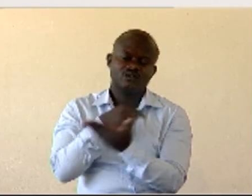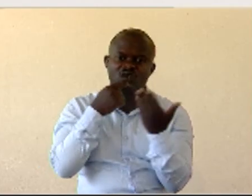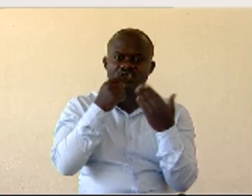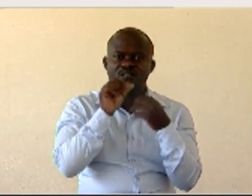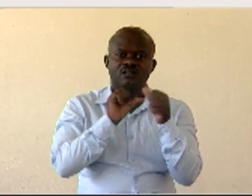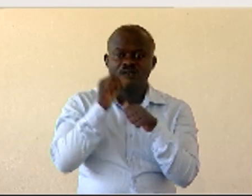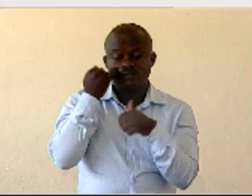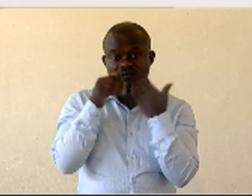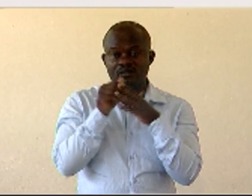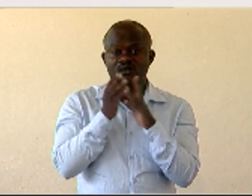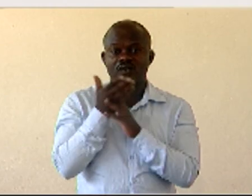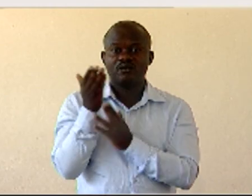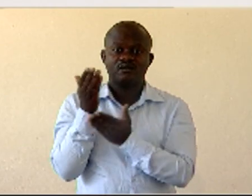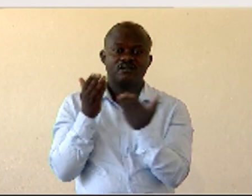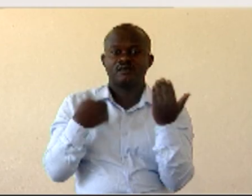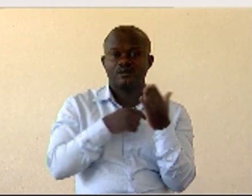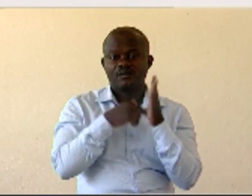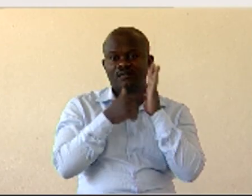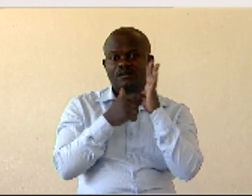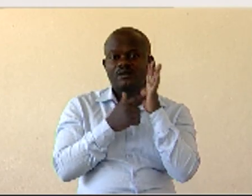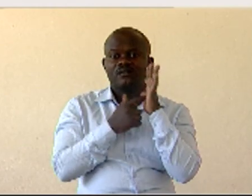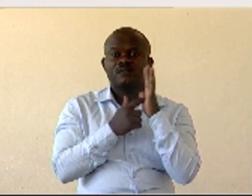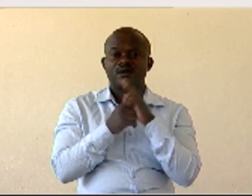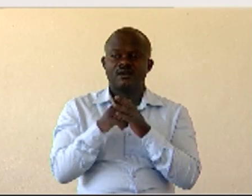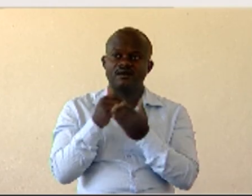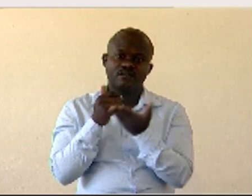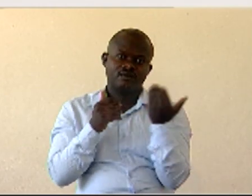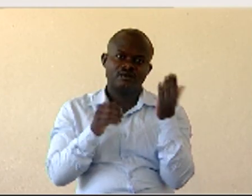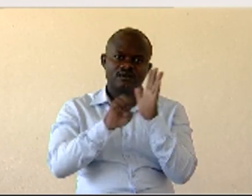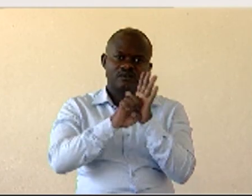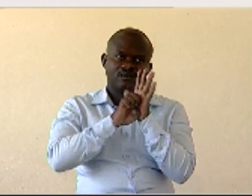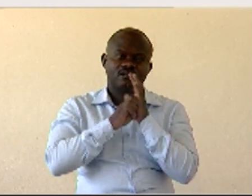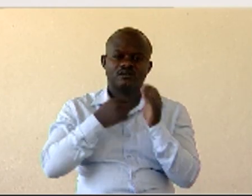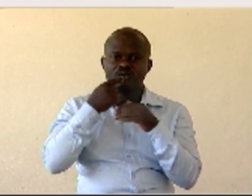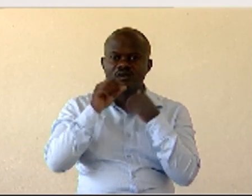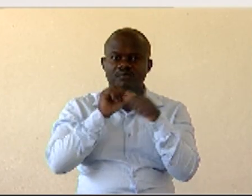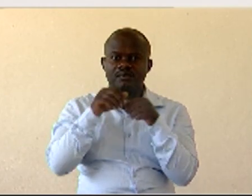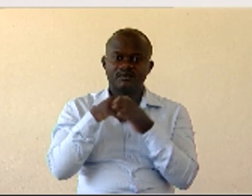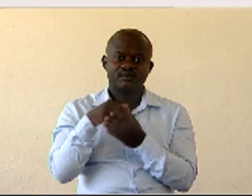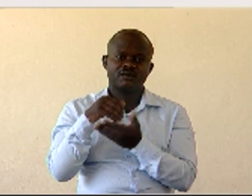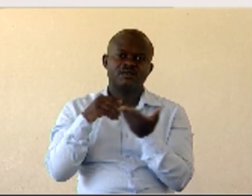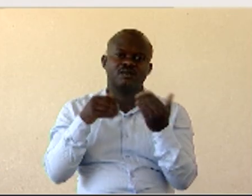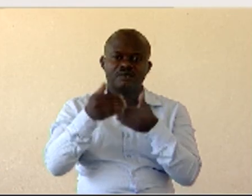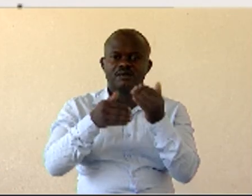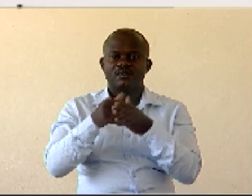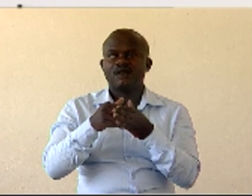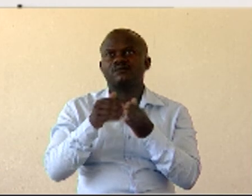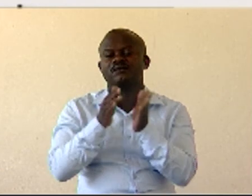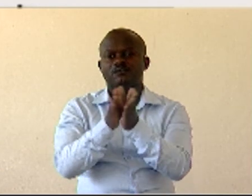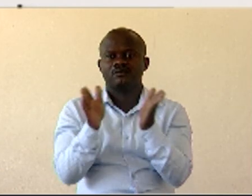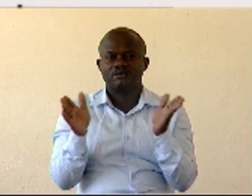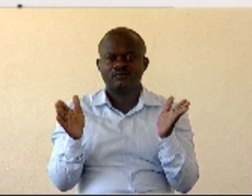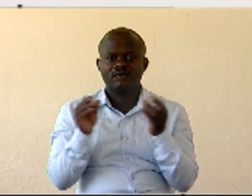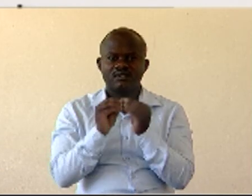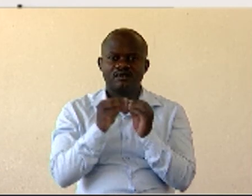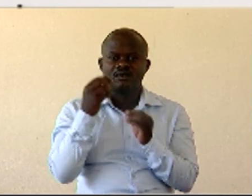if it is through air, we mentioned it is airborne disease. Examples, we talked about tuberculosis and common cold. Number